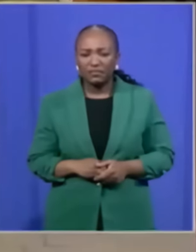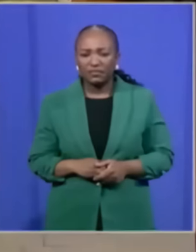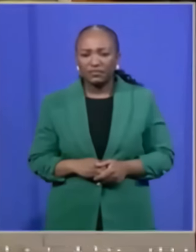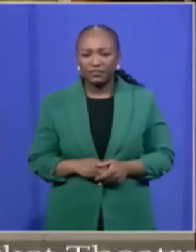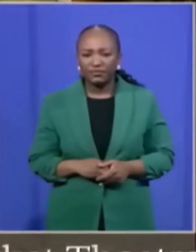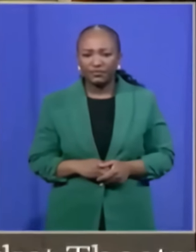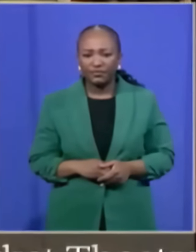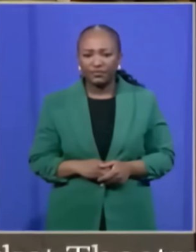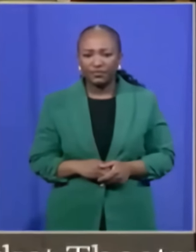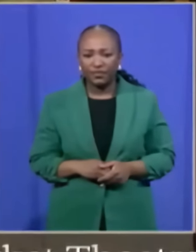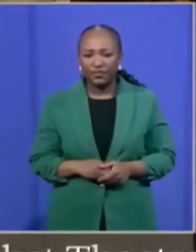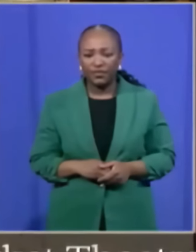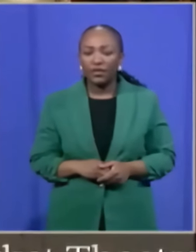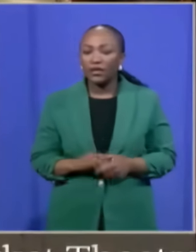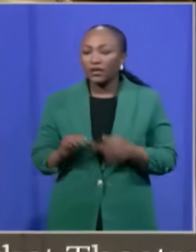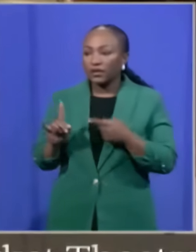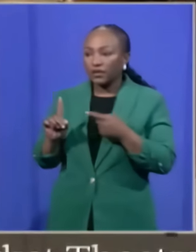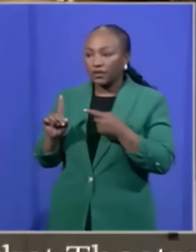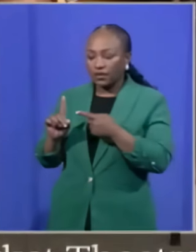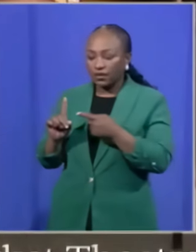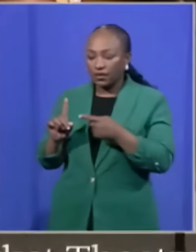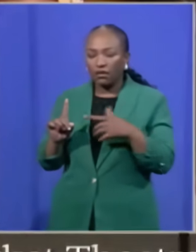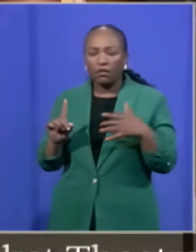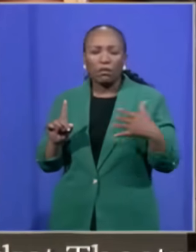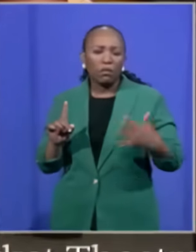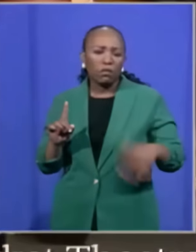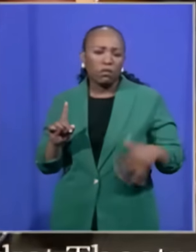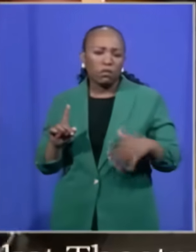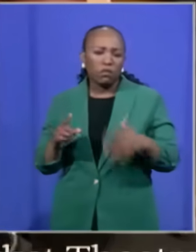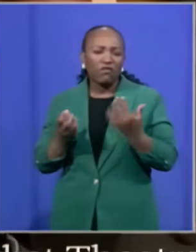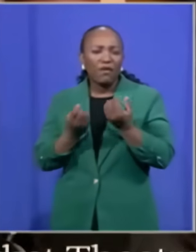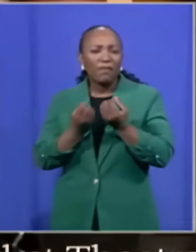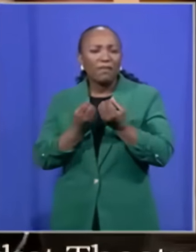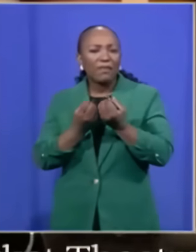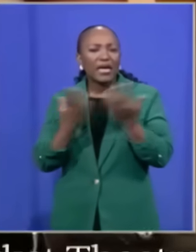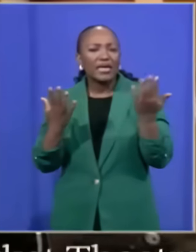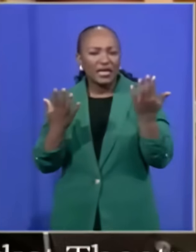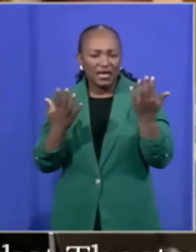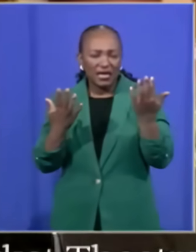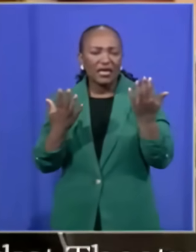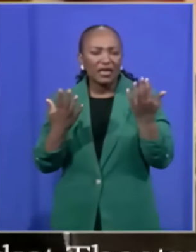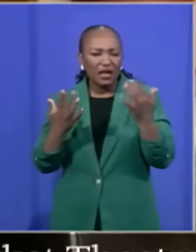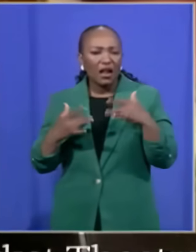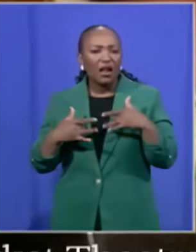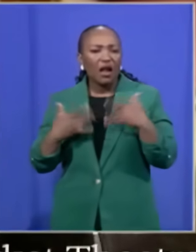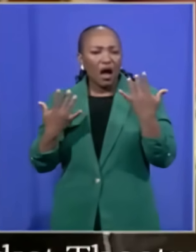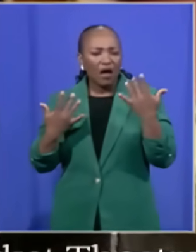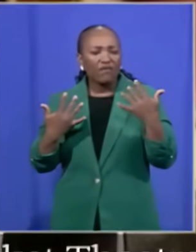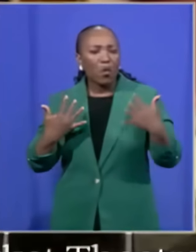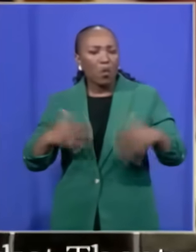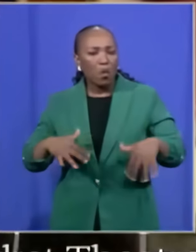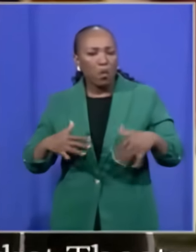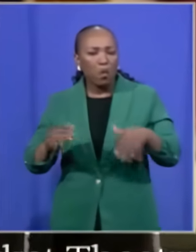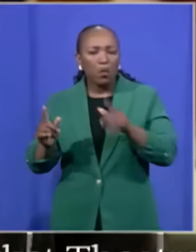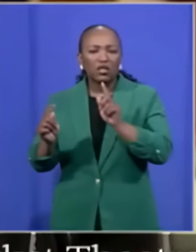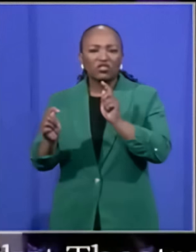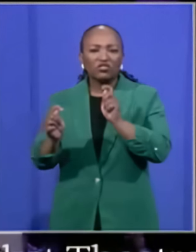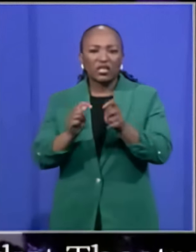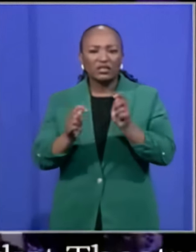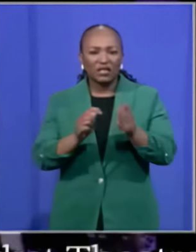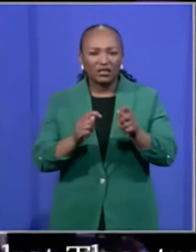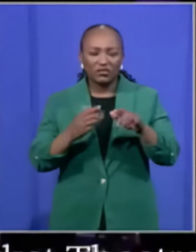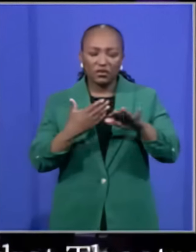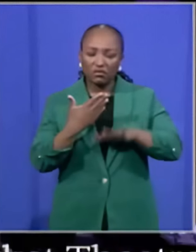They left an indelible mark not only to a lot of the individual actors, young and old, within the industry and the fraternity.